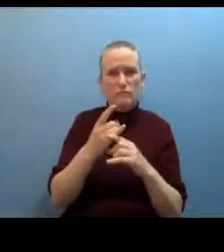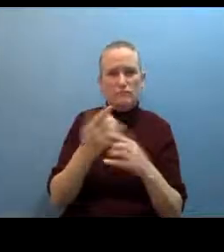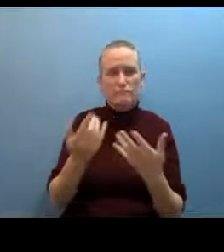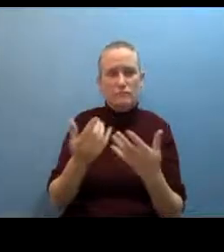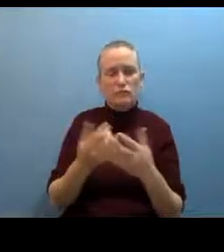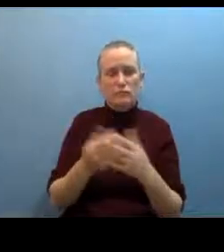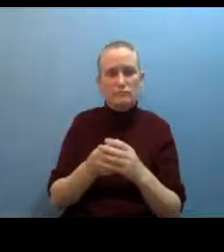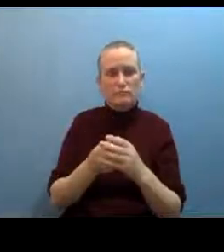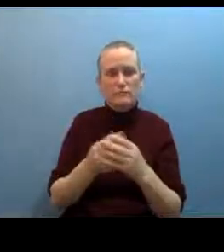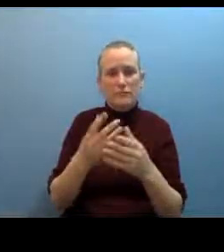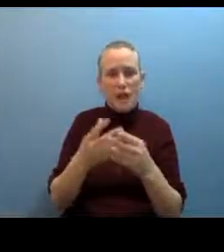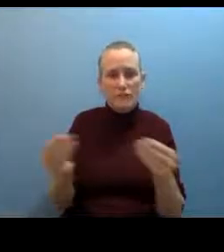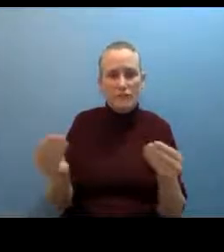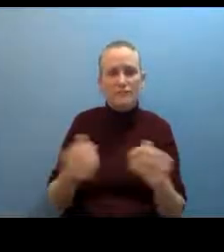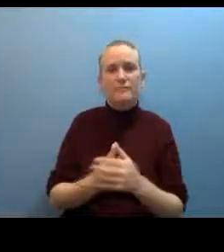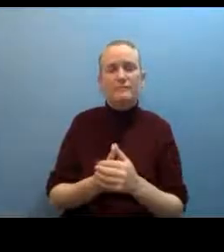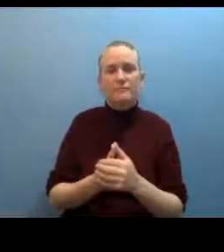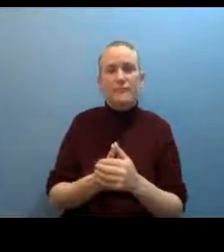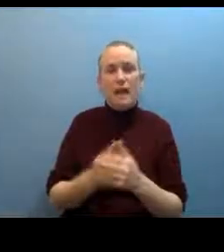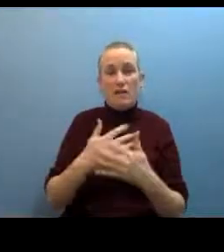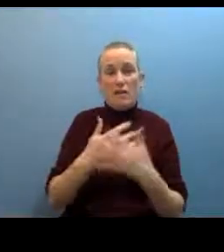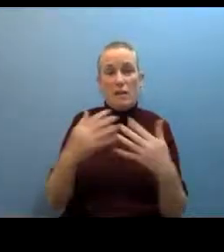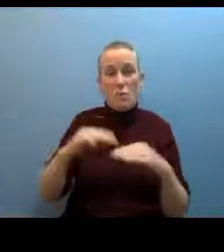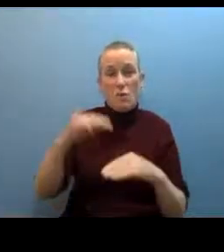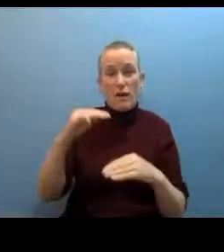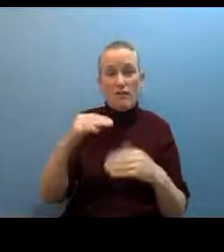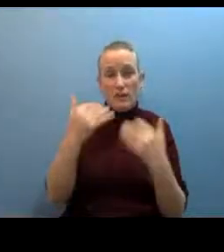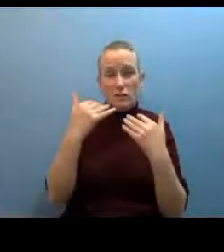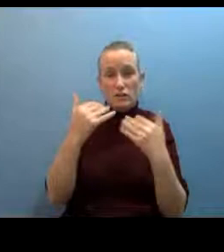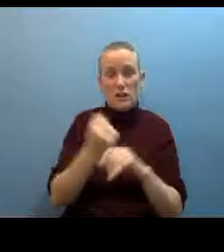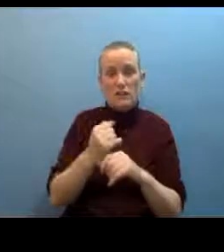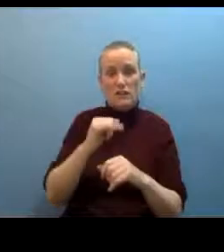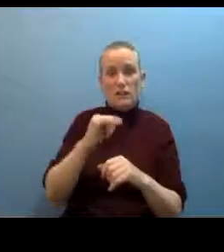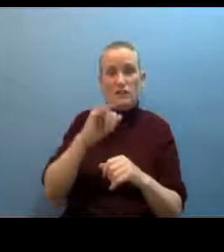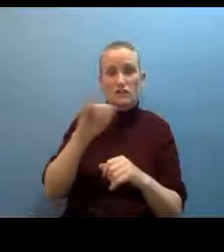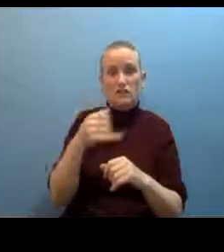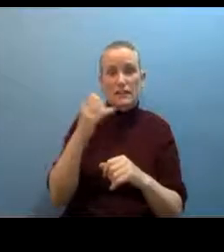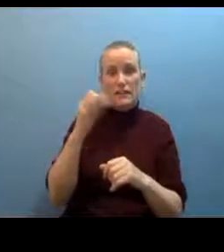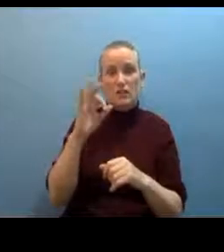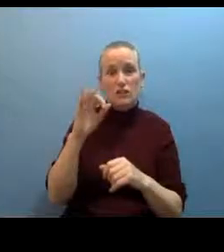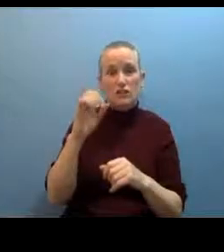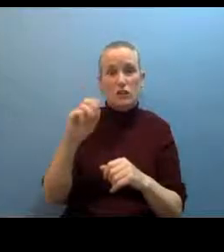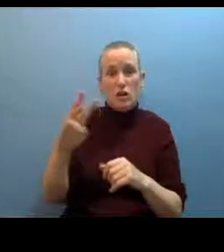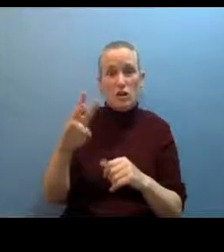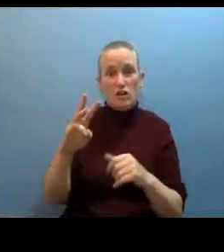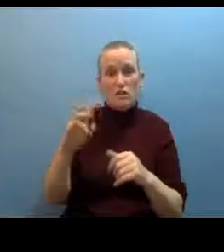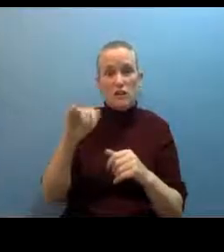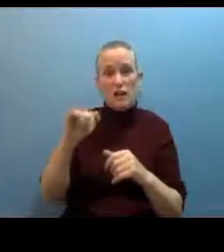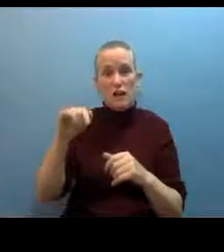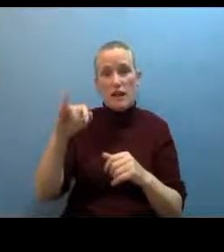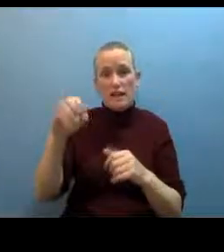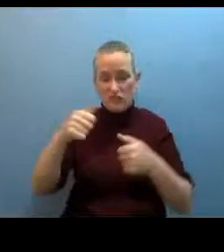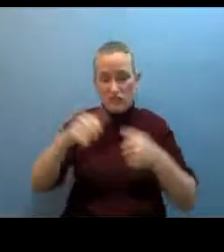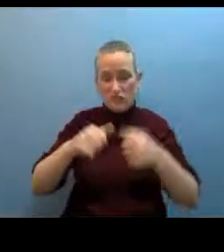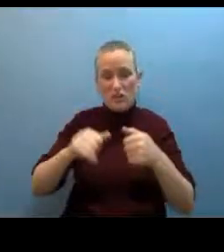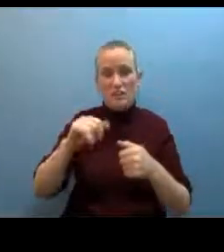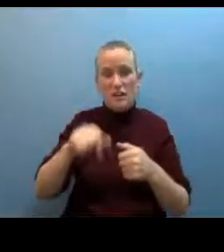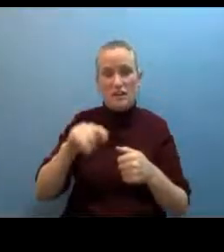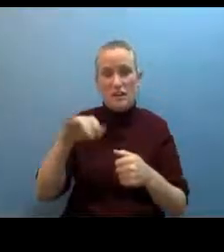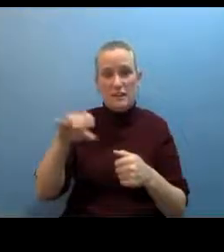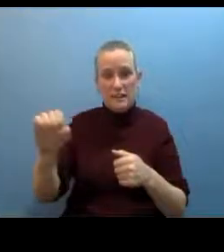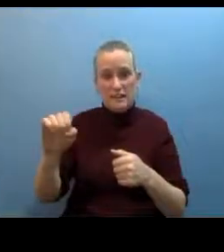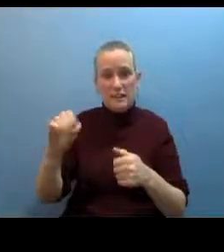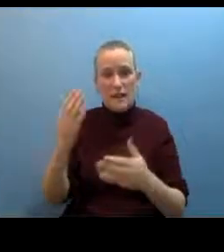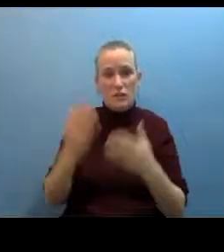And we have a lot more information on jigsaw.ie about dealing with those specific things. So it can be quite a nice way of